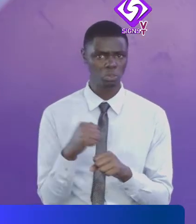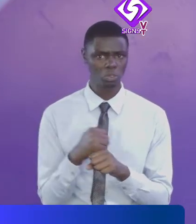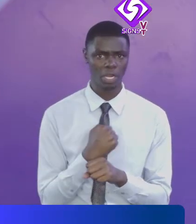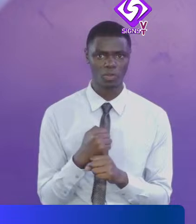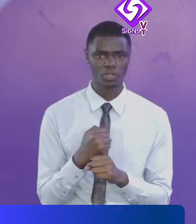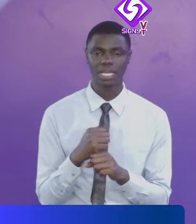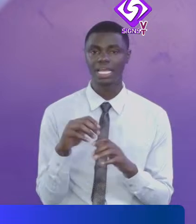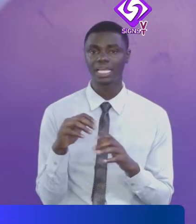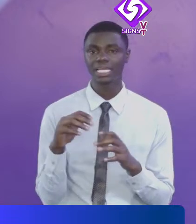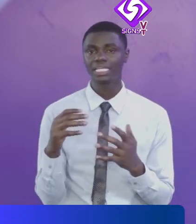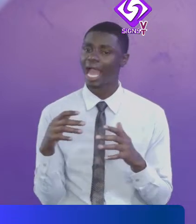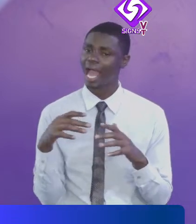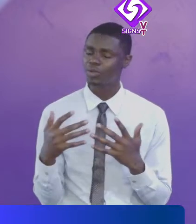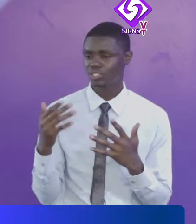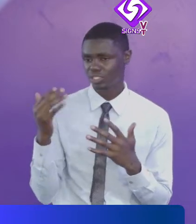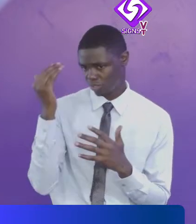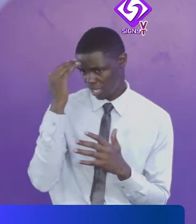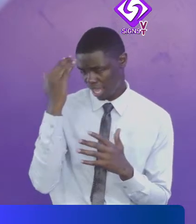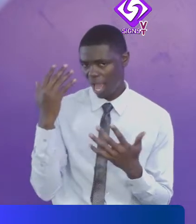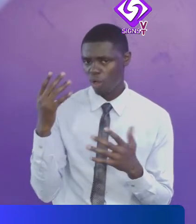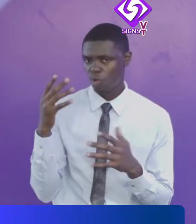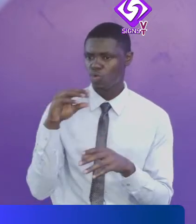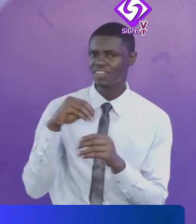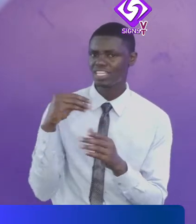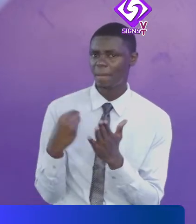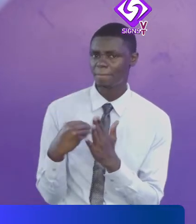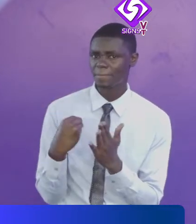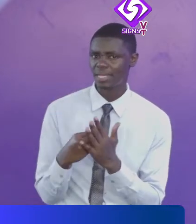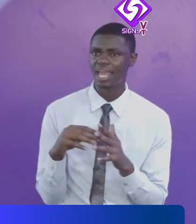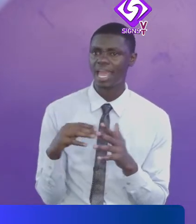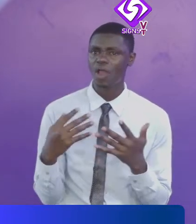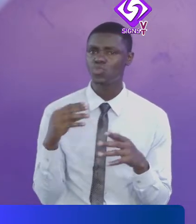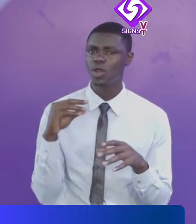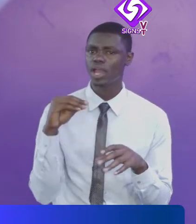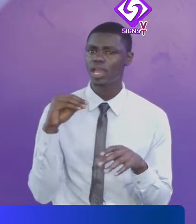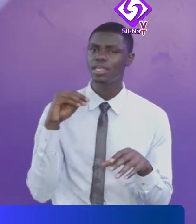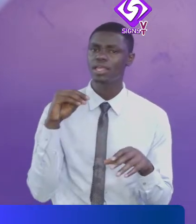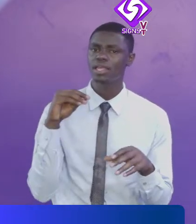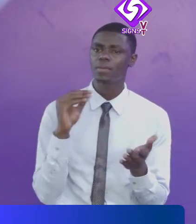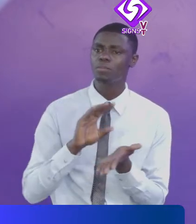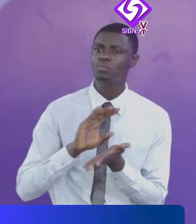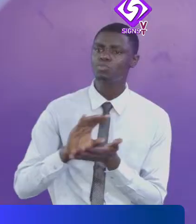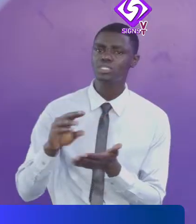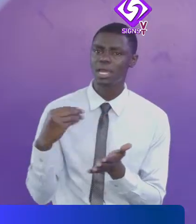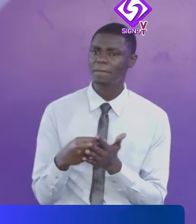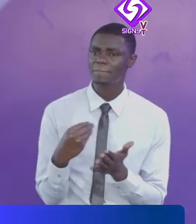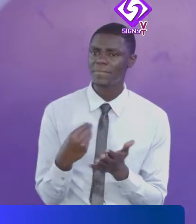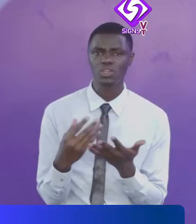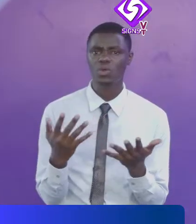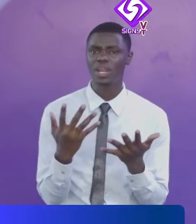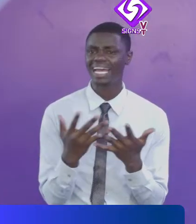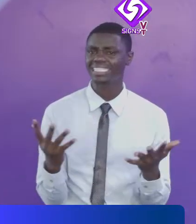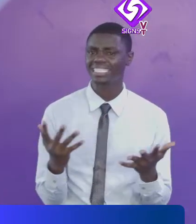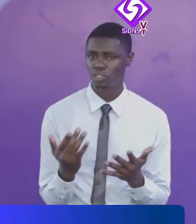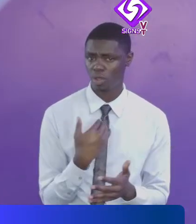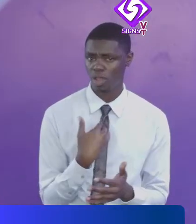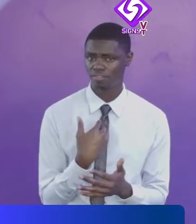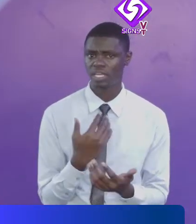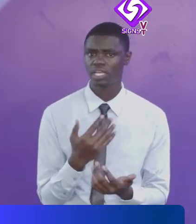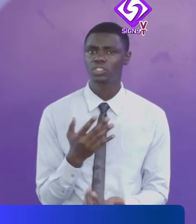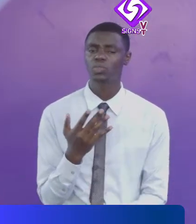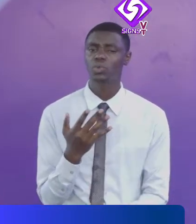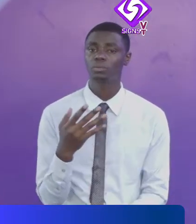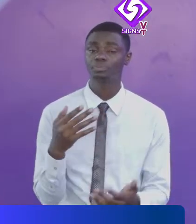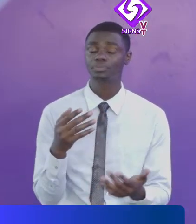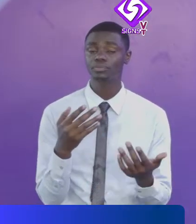up with it is to figure out, how do I invest this money? How do I put this cash away? And whatever other asset you have. So what we manage are financial